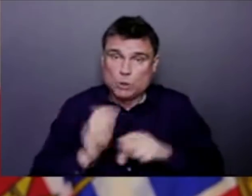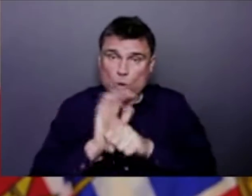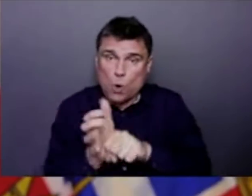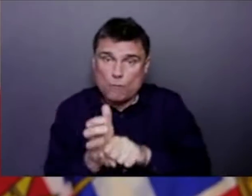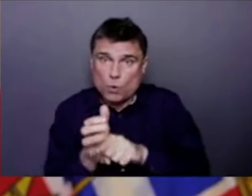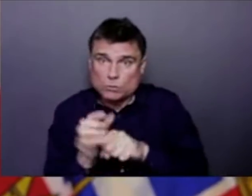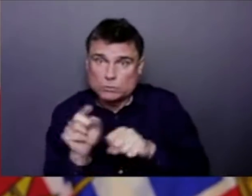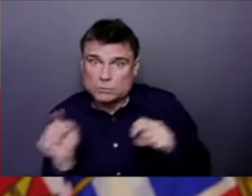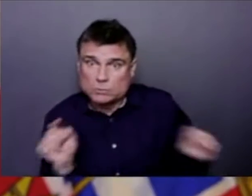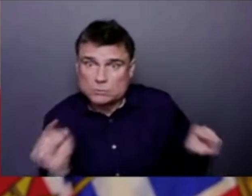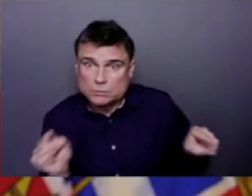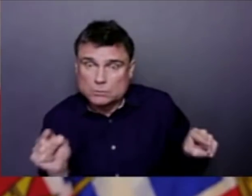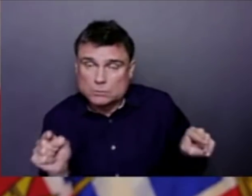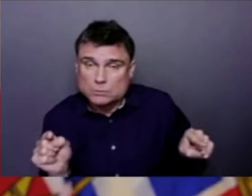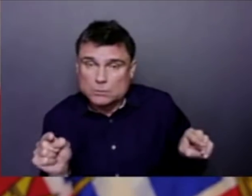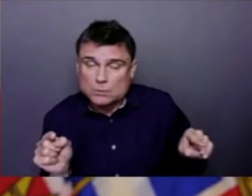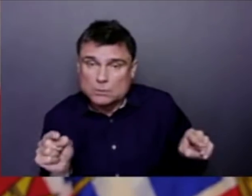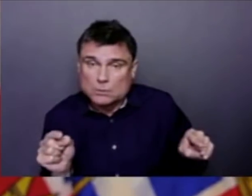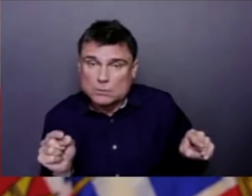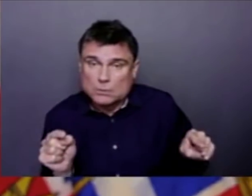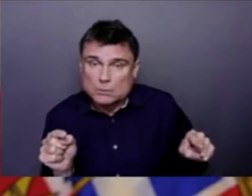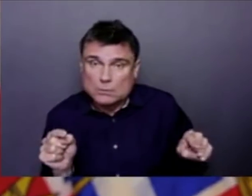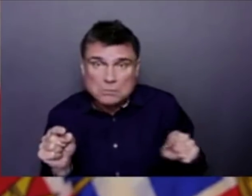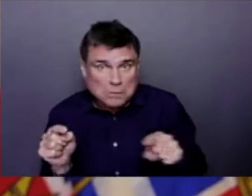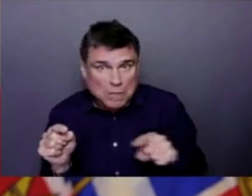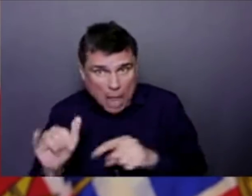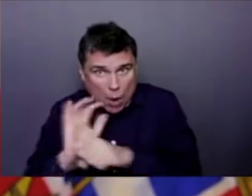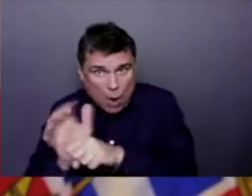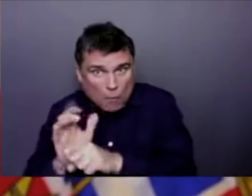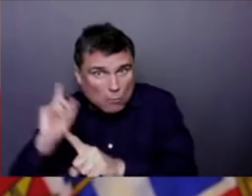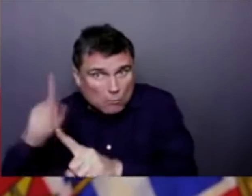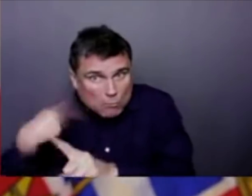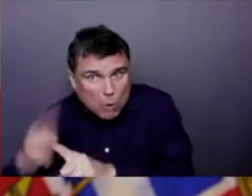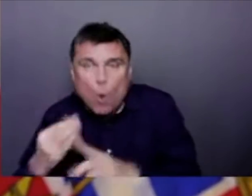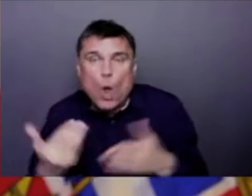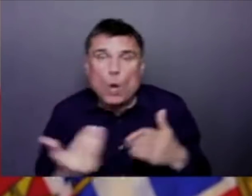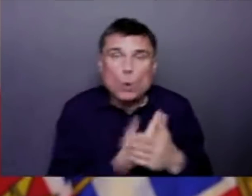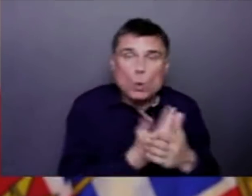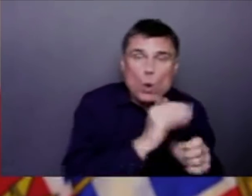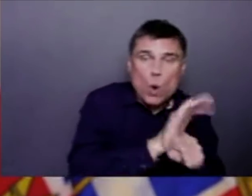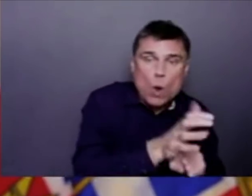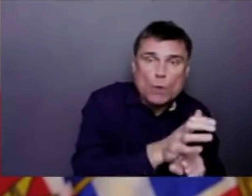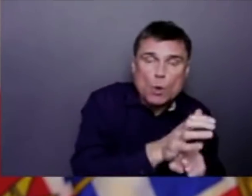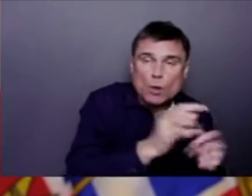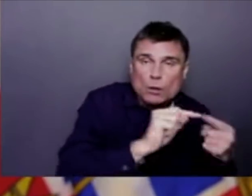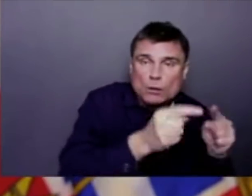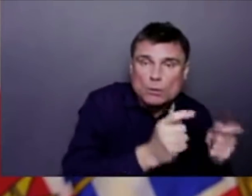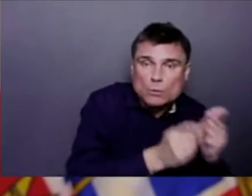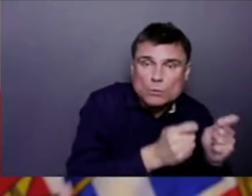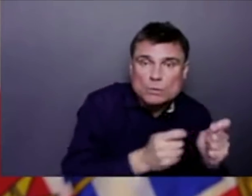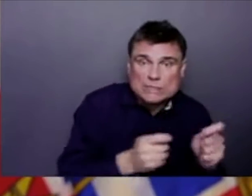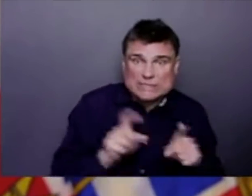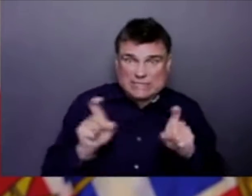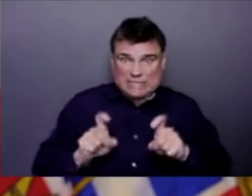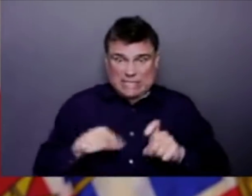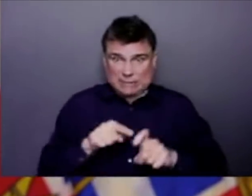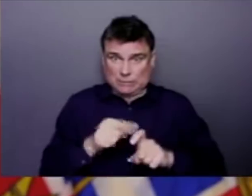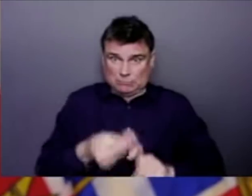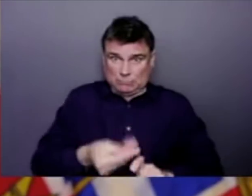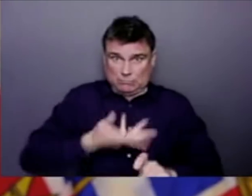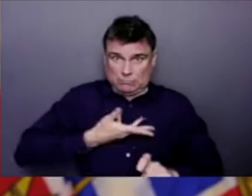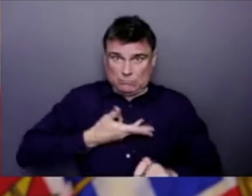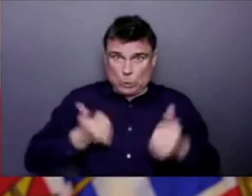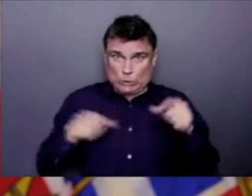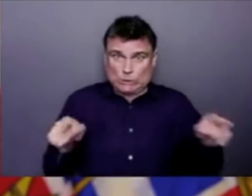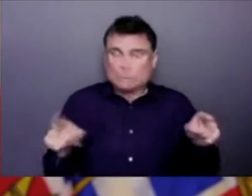genome sequencing. That's where we look at the genetic sequence from the entire virus, the RNA sequence from the entire